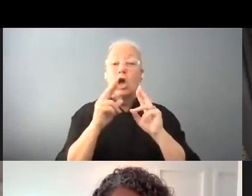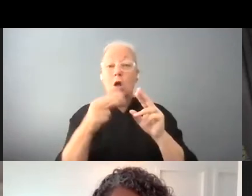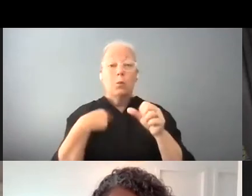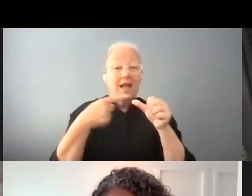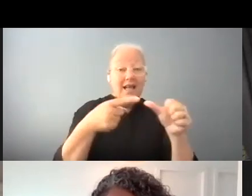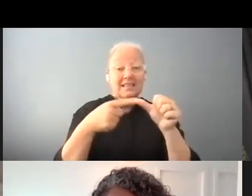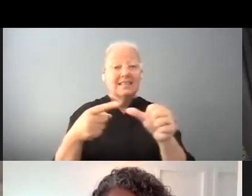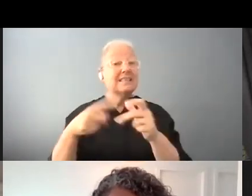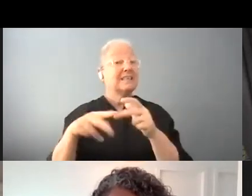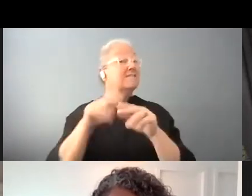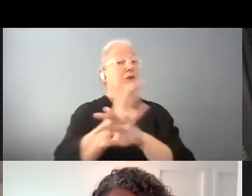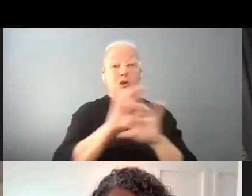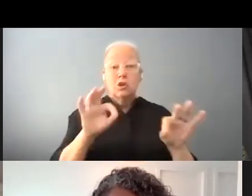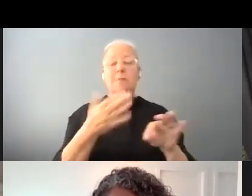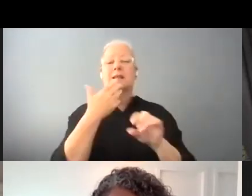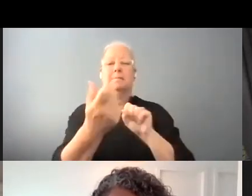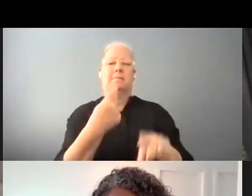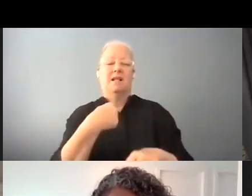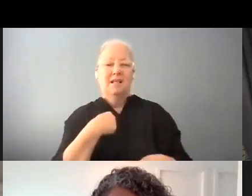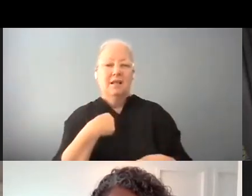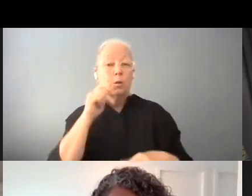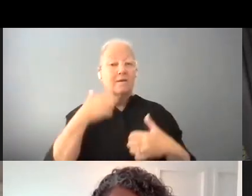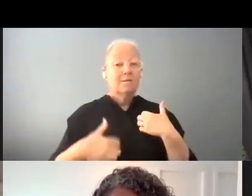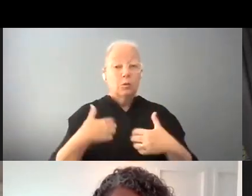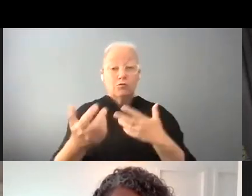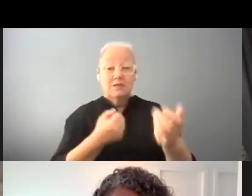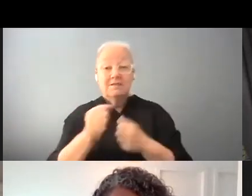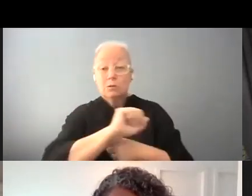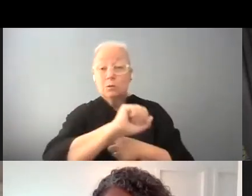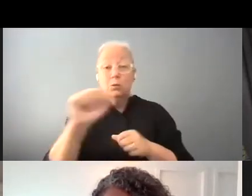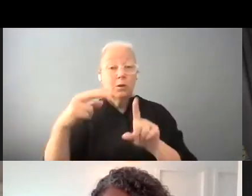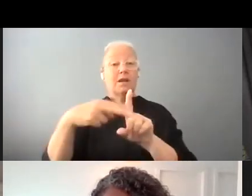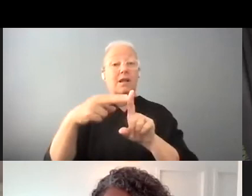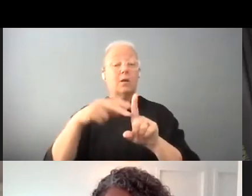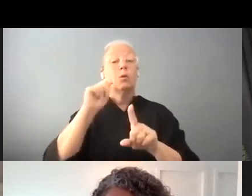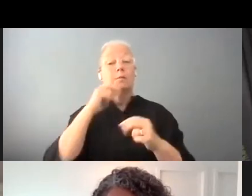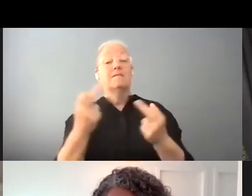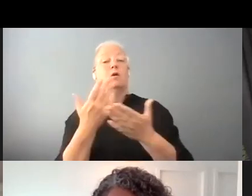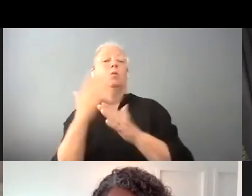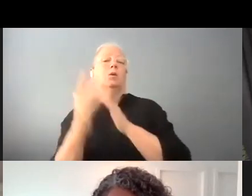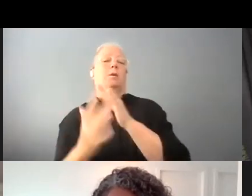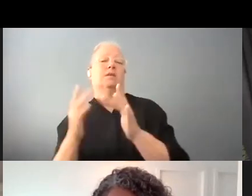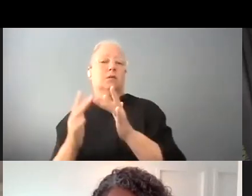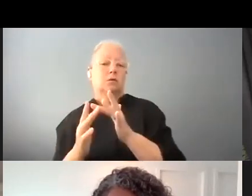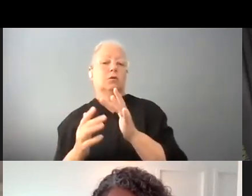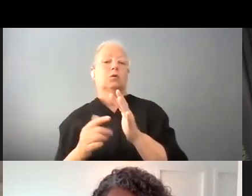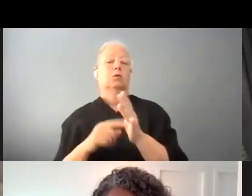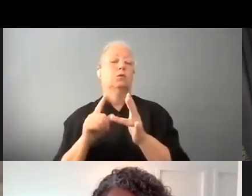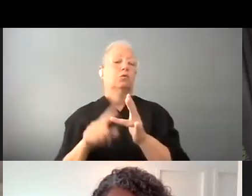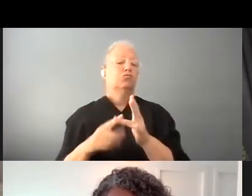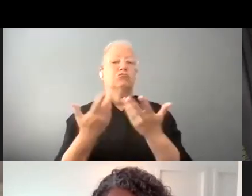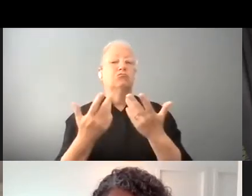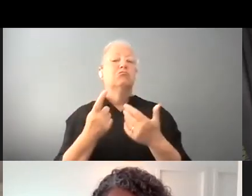feel free to email through. Look forward to seeing your applications, and this, as I said, will be available on the website to watch probably from later today or